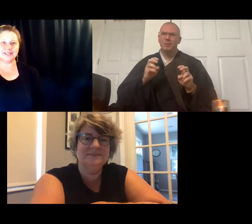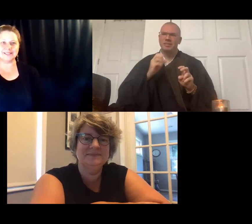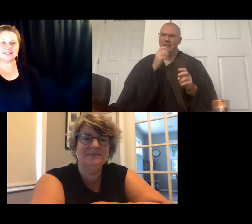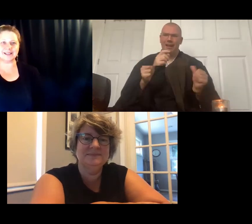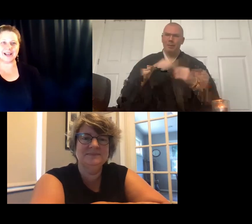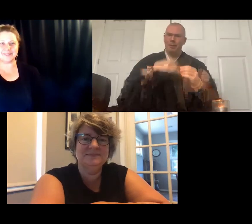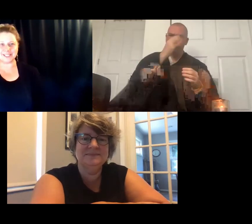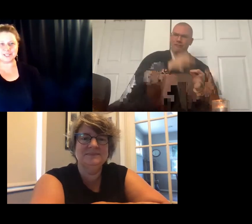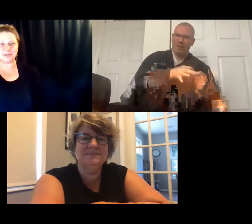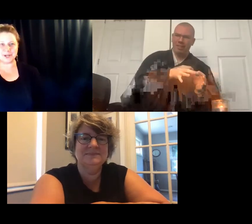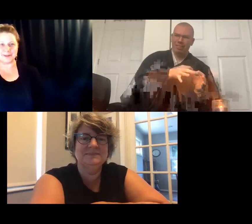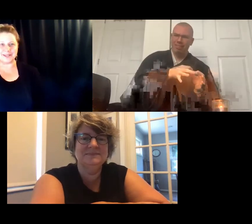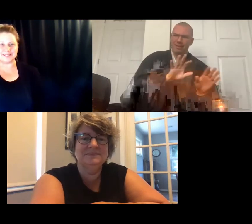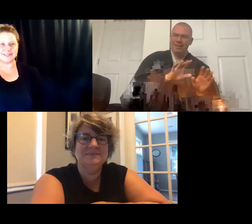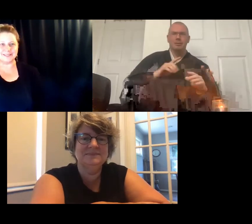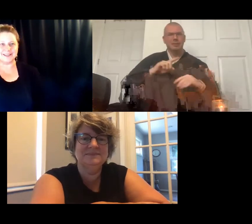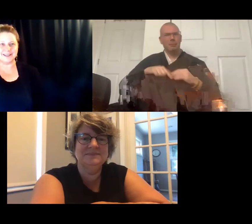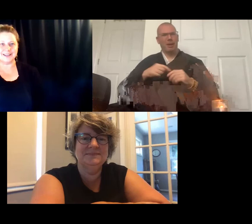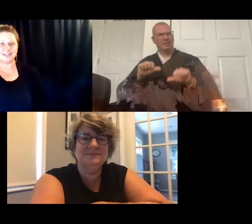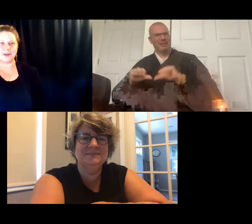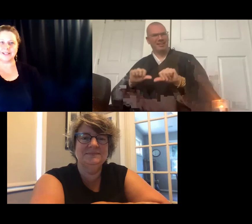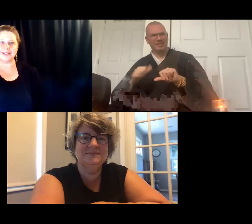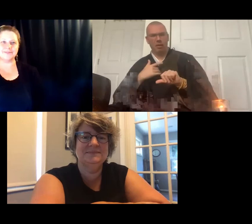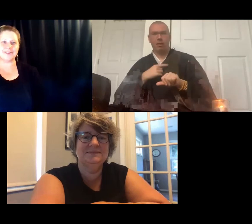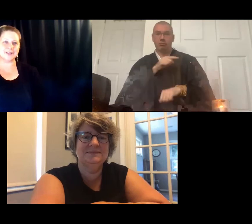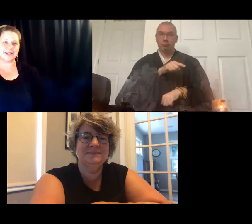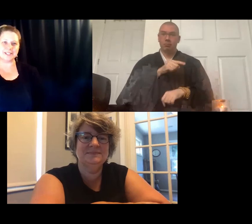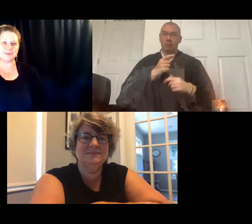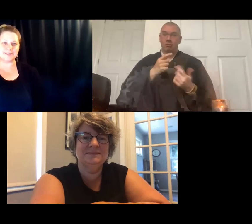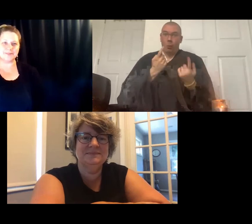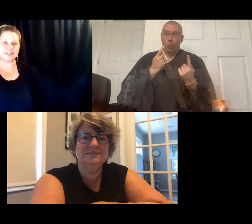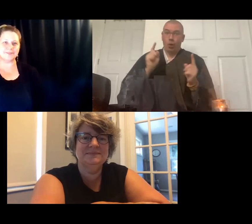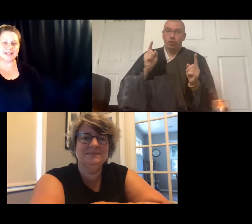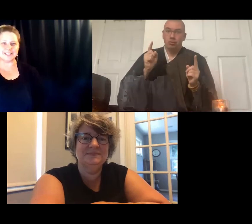It was kind of an experiment. I didn't follow any